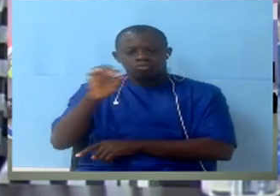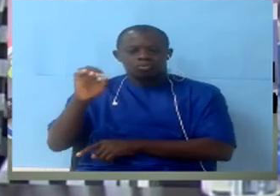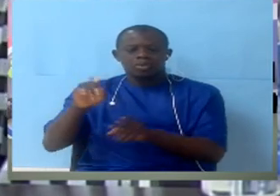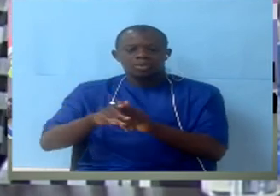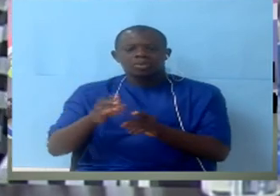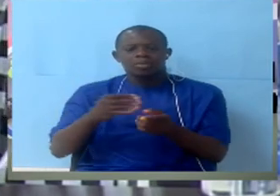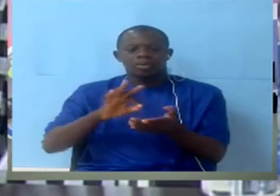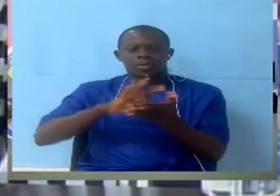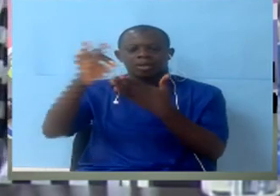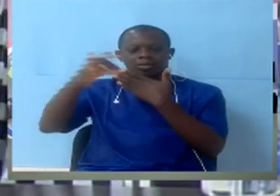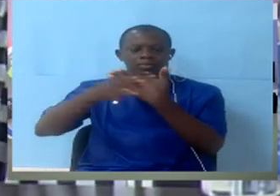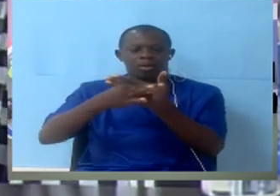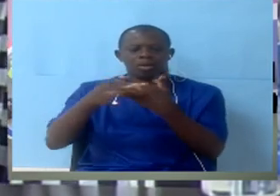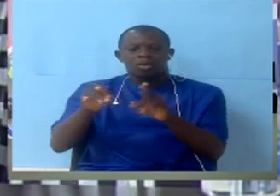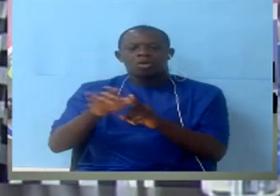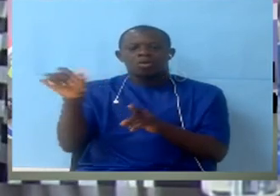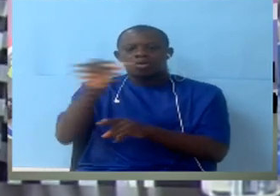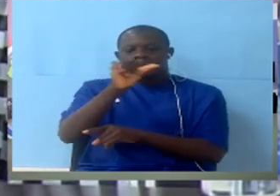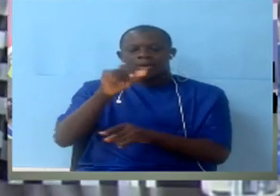core comprehensive. That's